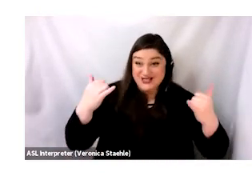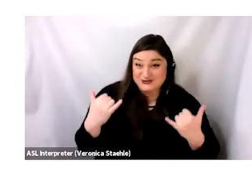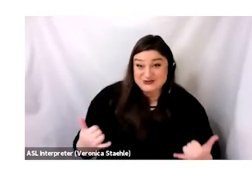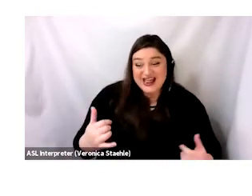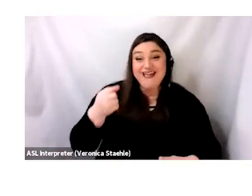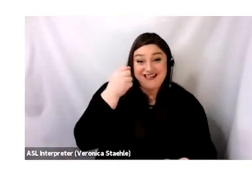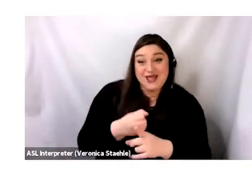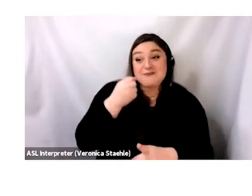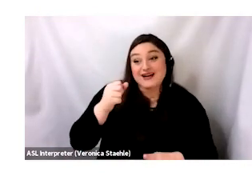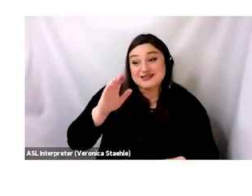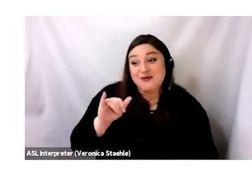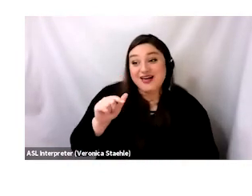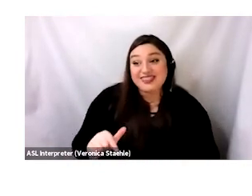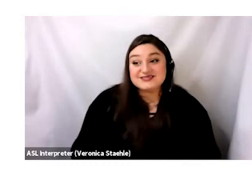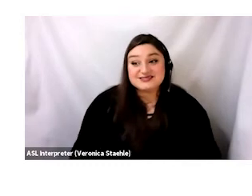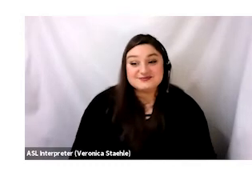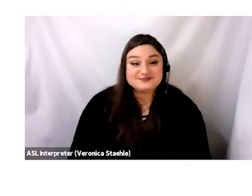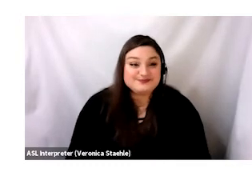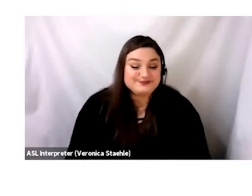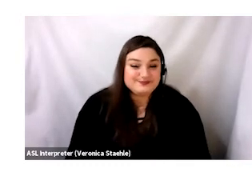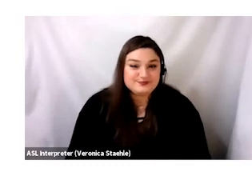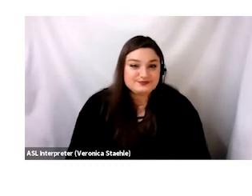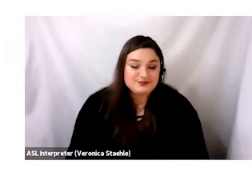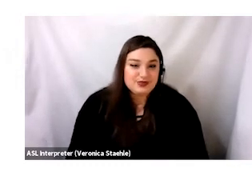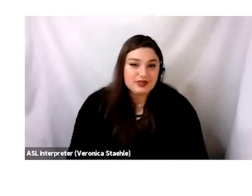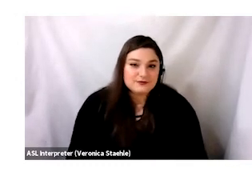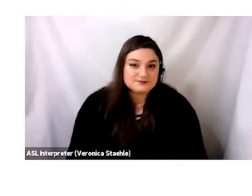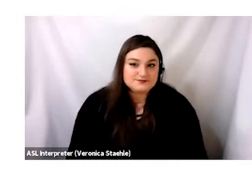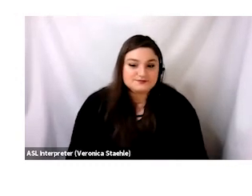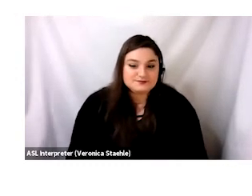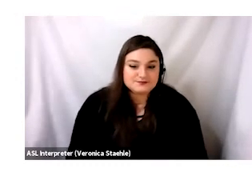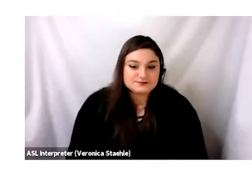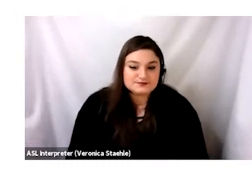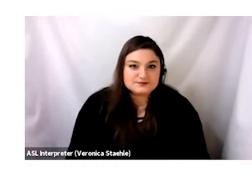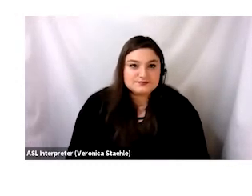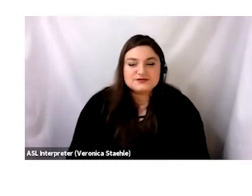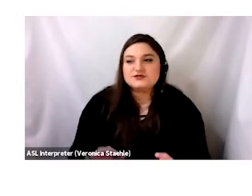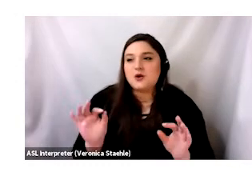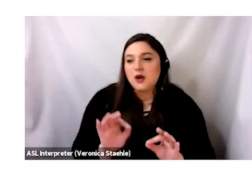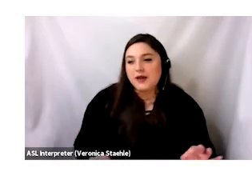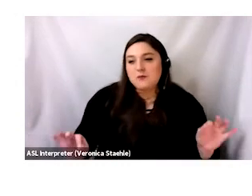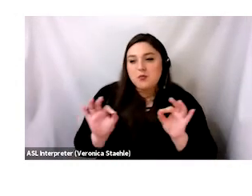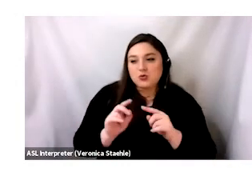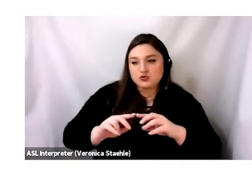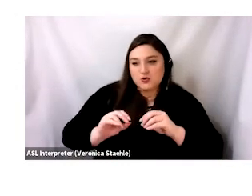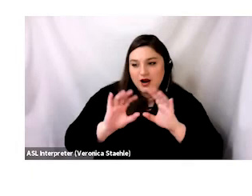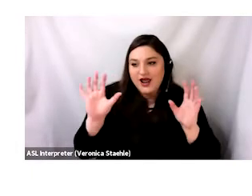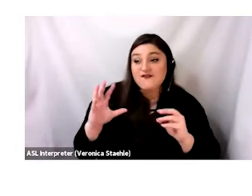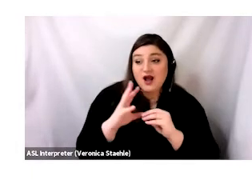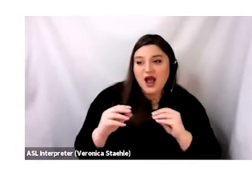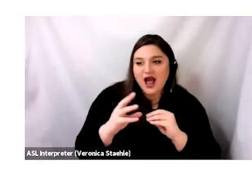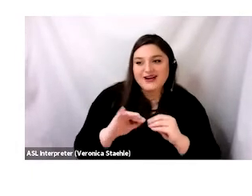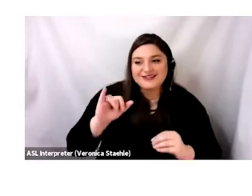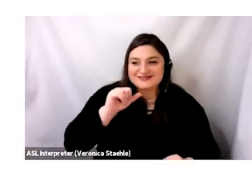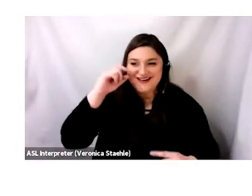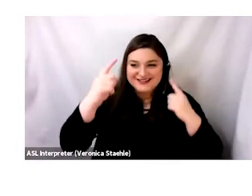through colonialism created. So cotton itself is not the problem. Colonialism made way